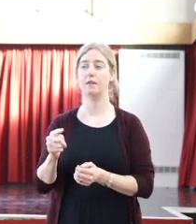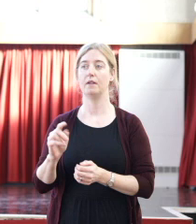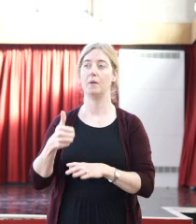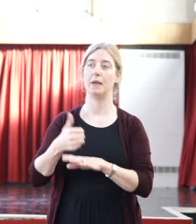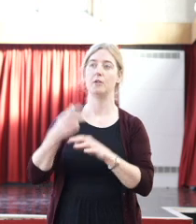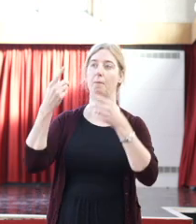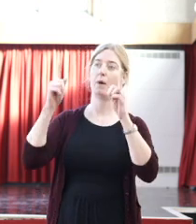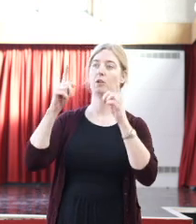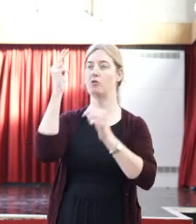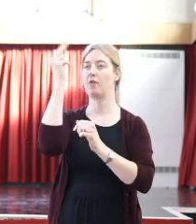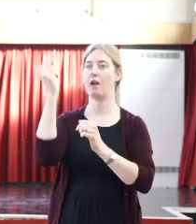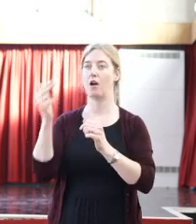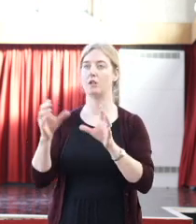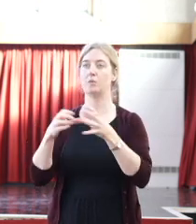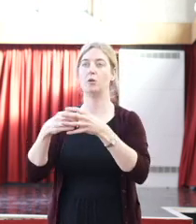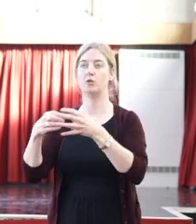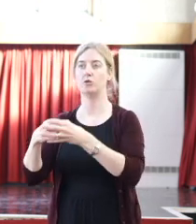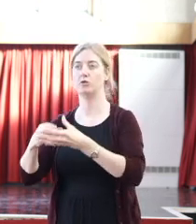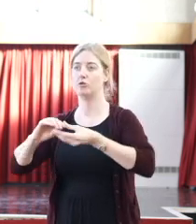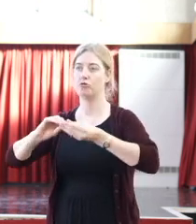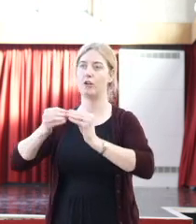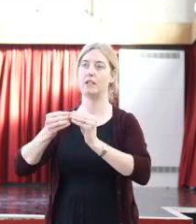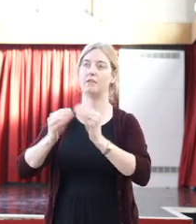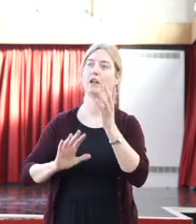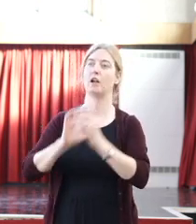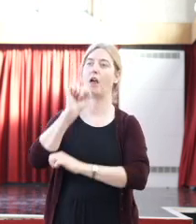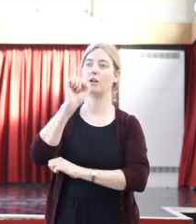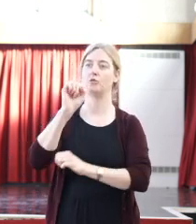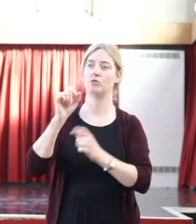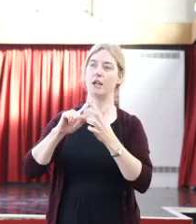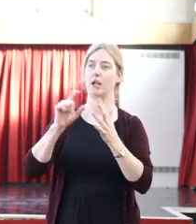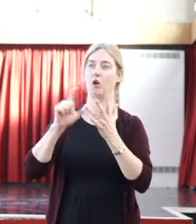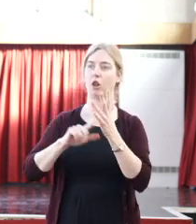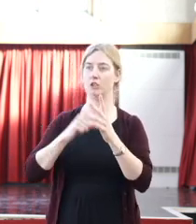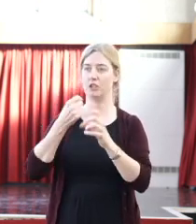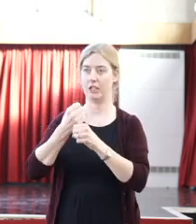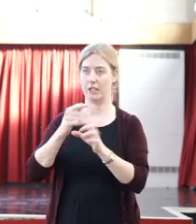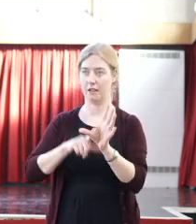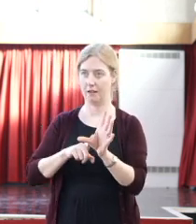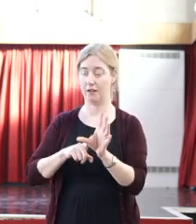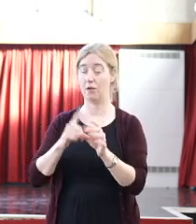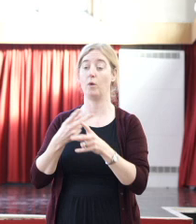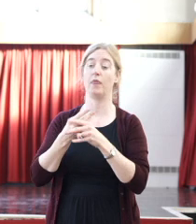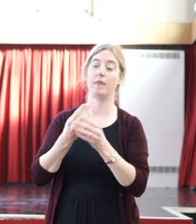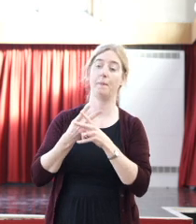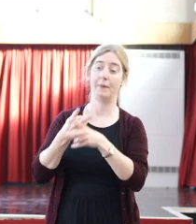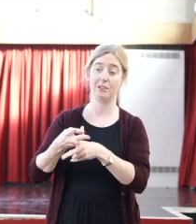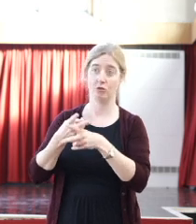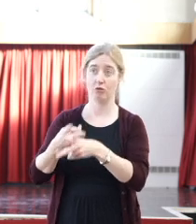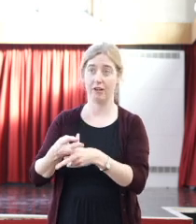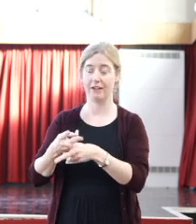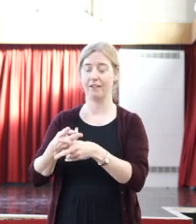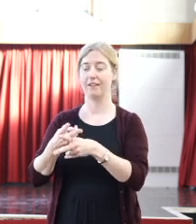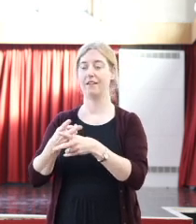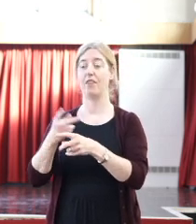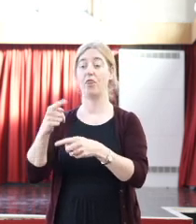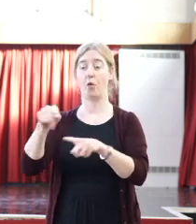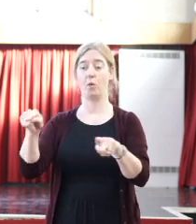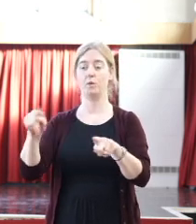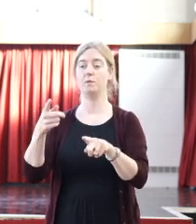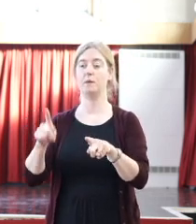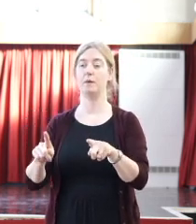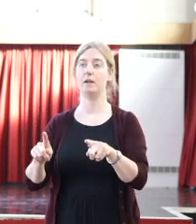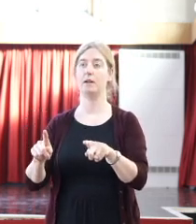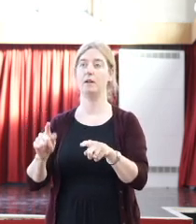Arts modules, the Creative and Cultural Ecology, adding in mentoring these young people who are